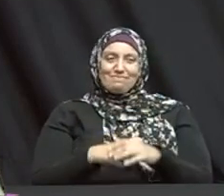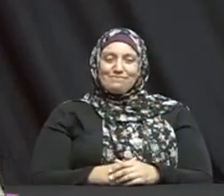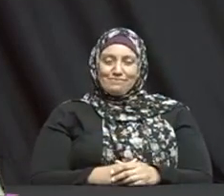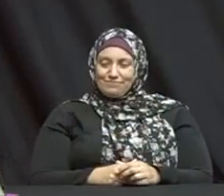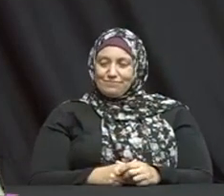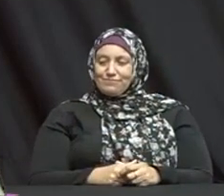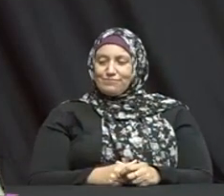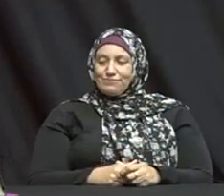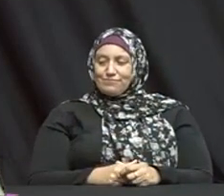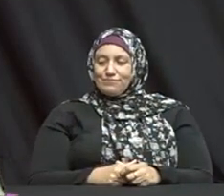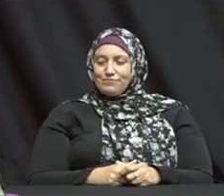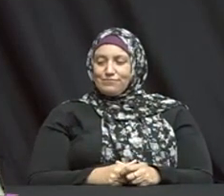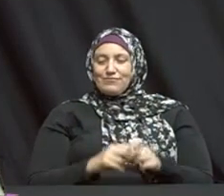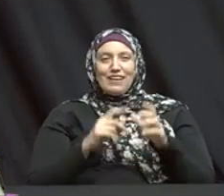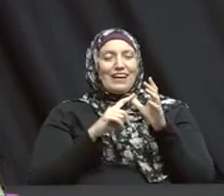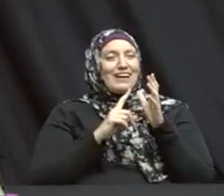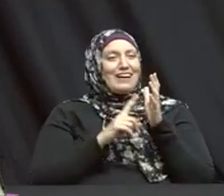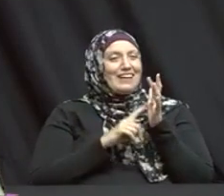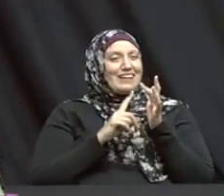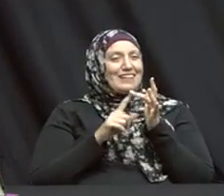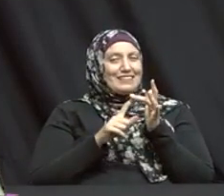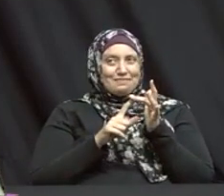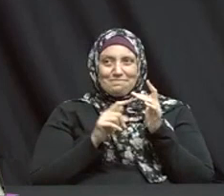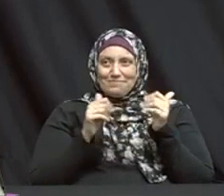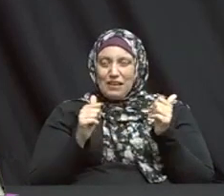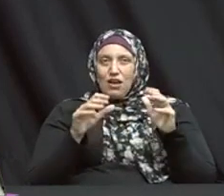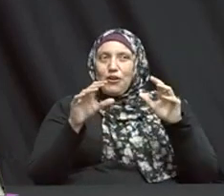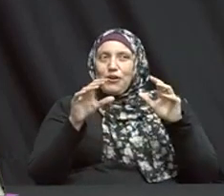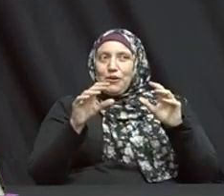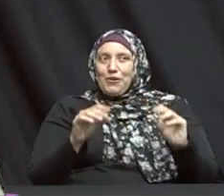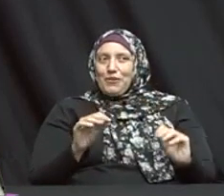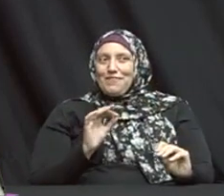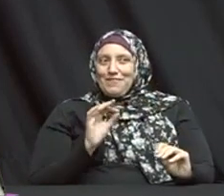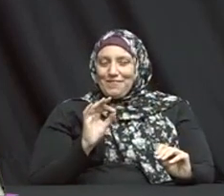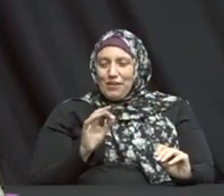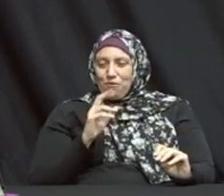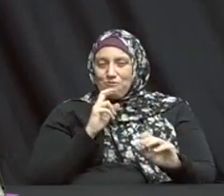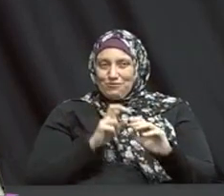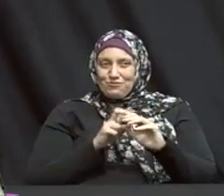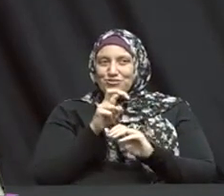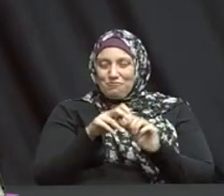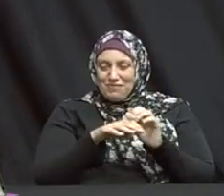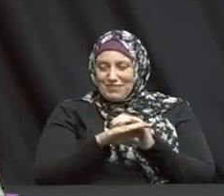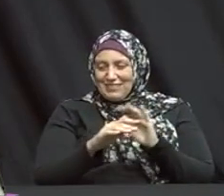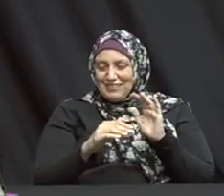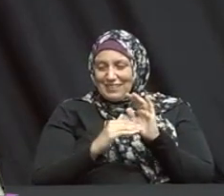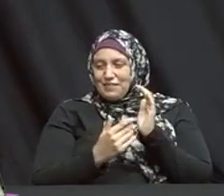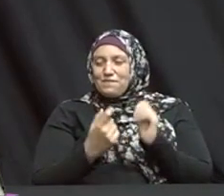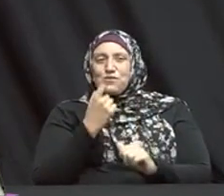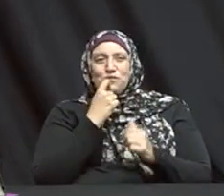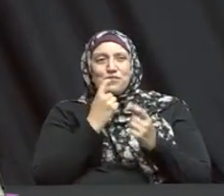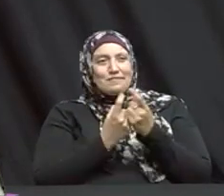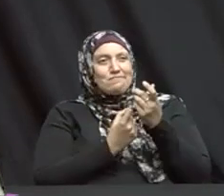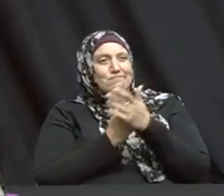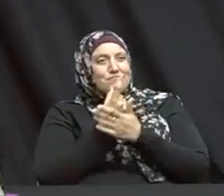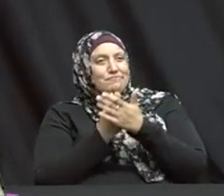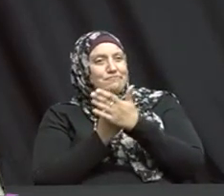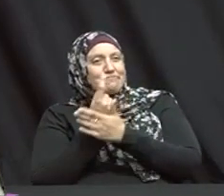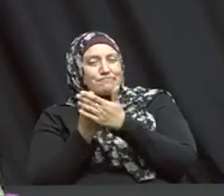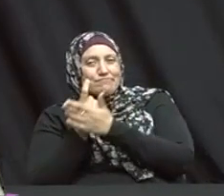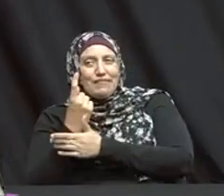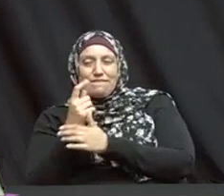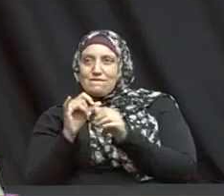Sorry, let me jump in there while we've got a brief pause there. There are a few things that have come up as you've discussed, and it's been a